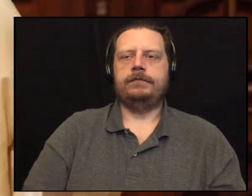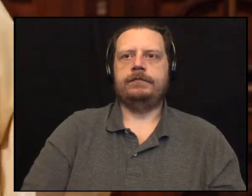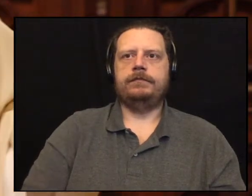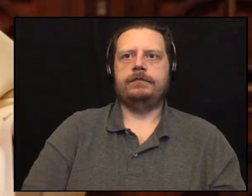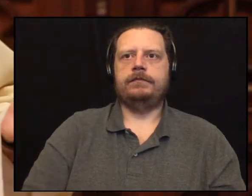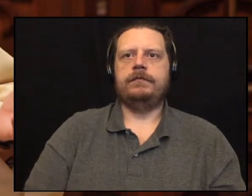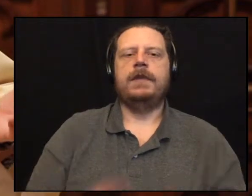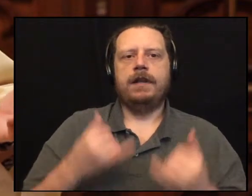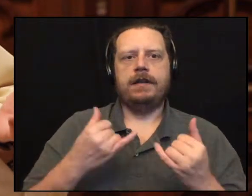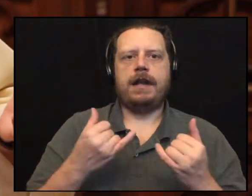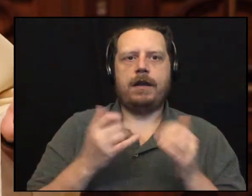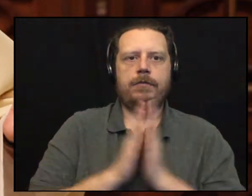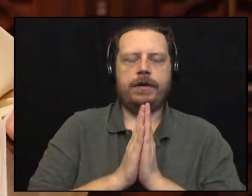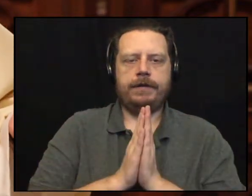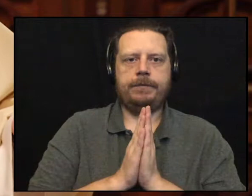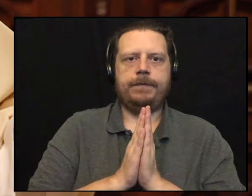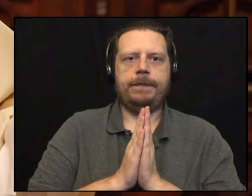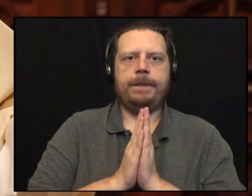Let us pray.